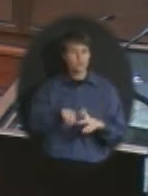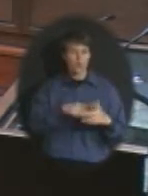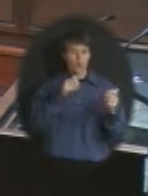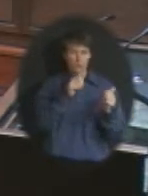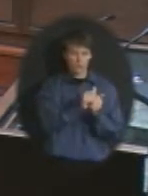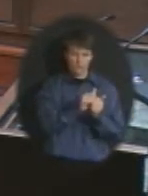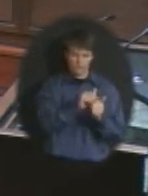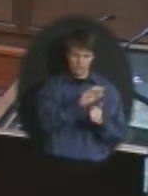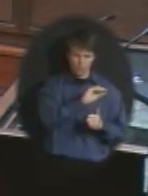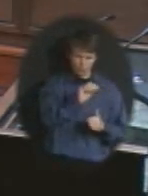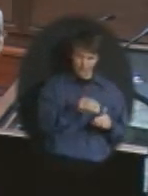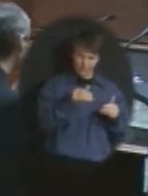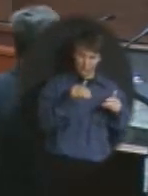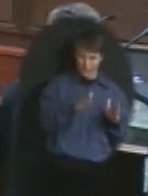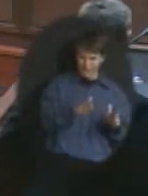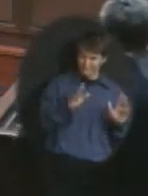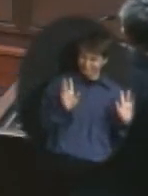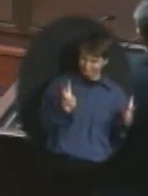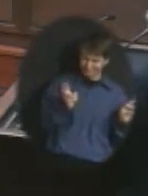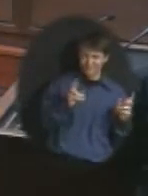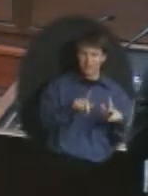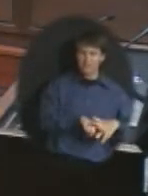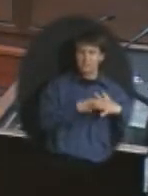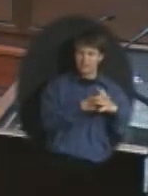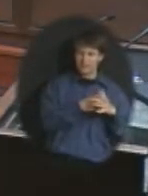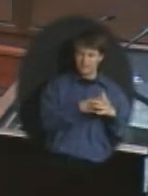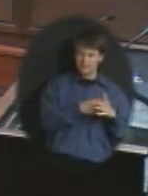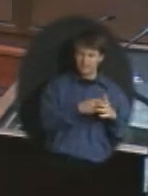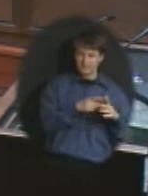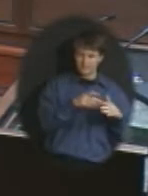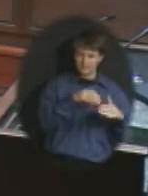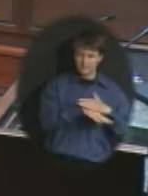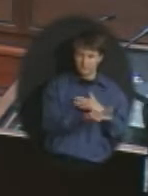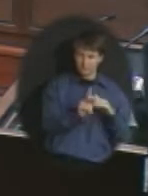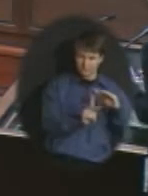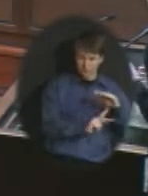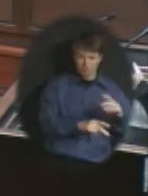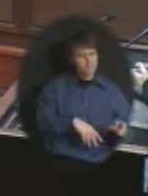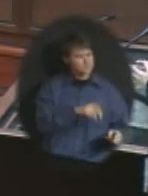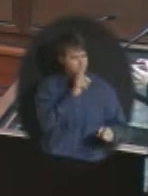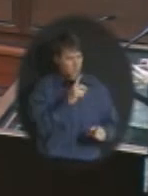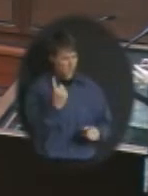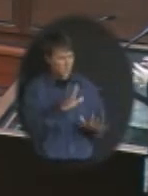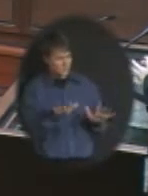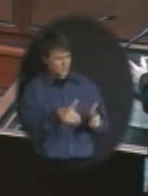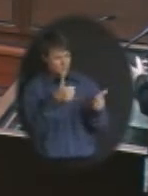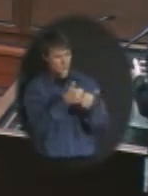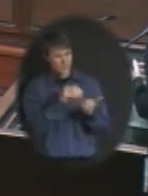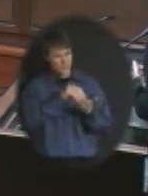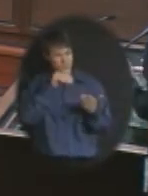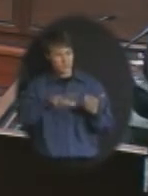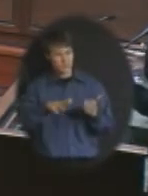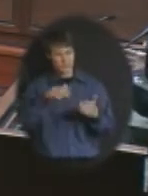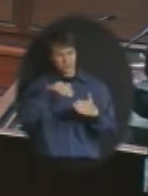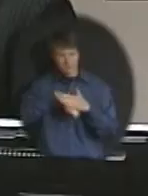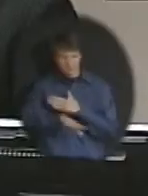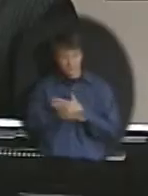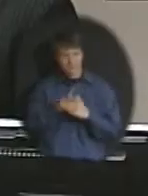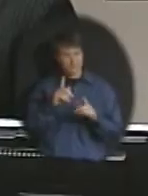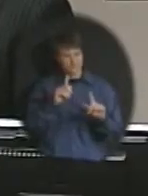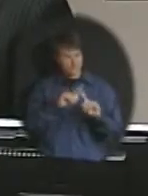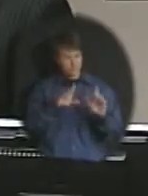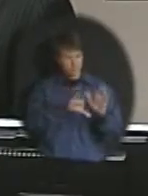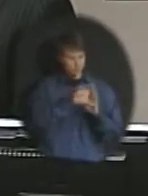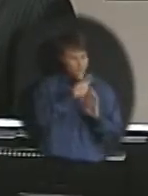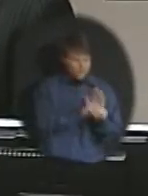the Olathe way at the beginning of their experience. Certainly, it's always a challenge when a student moves in and has had a different